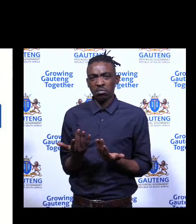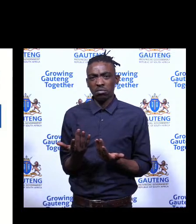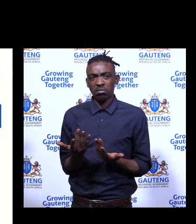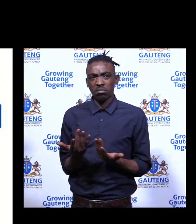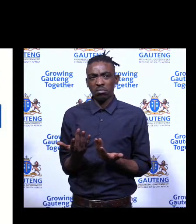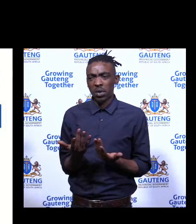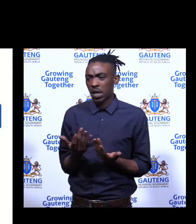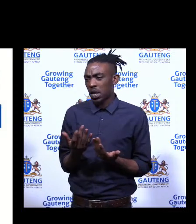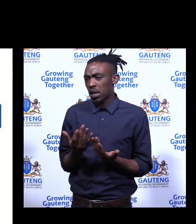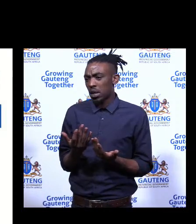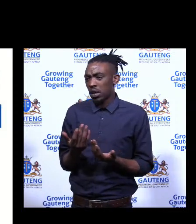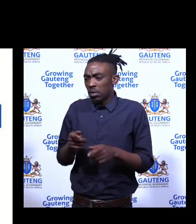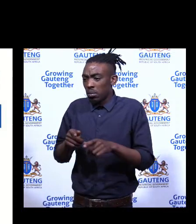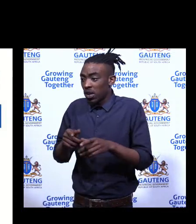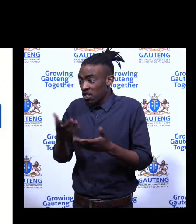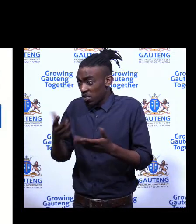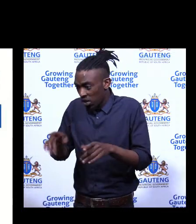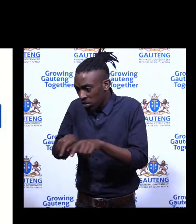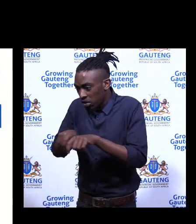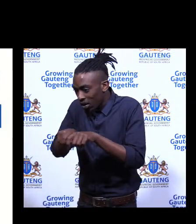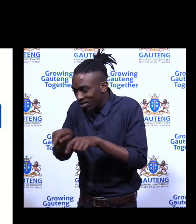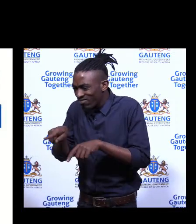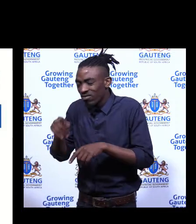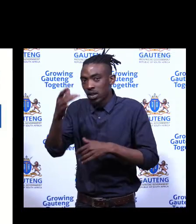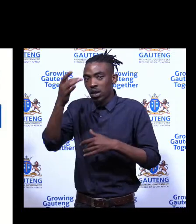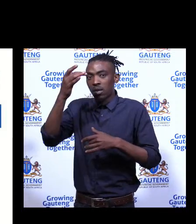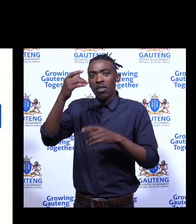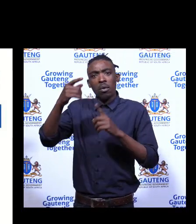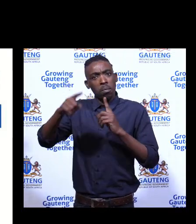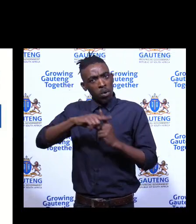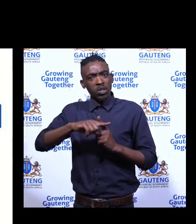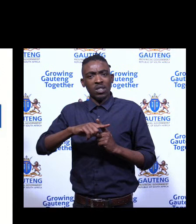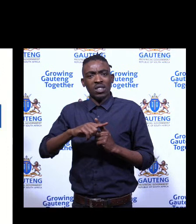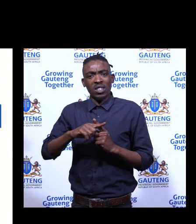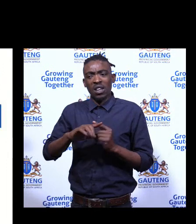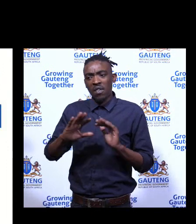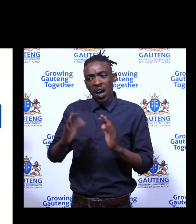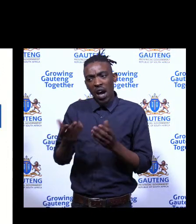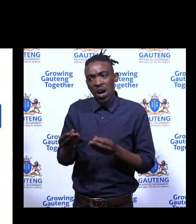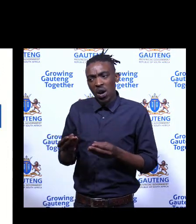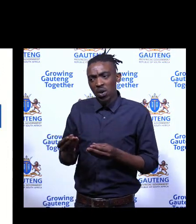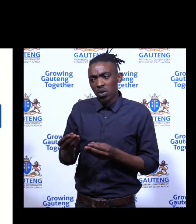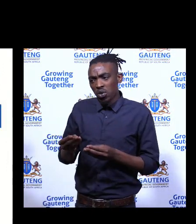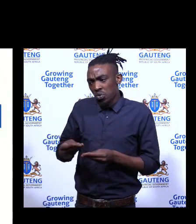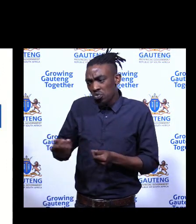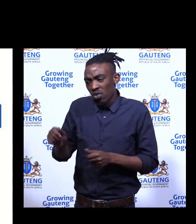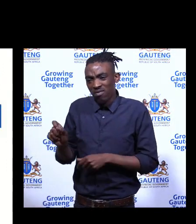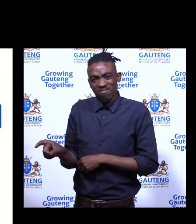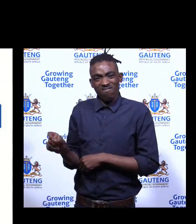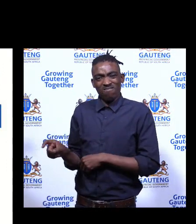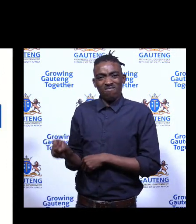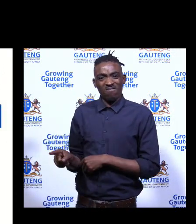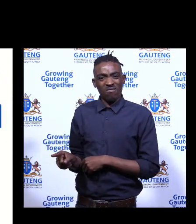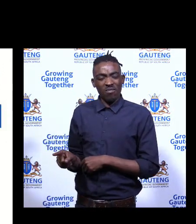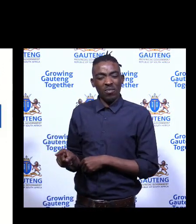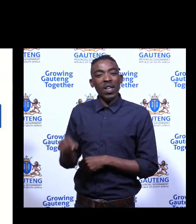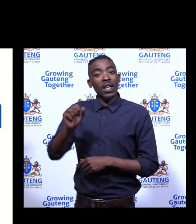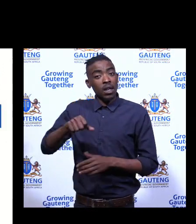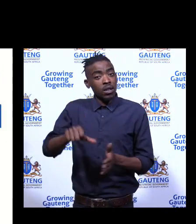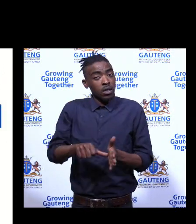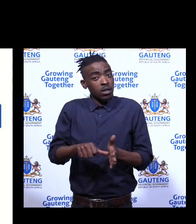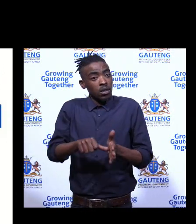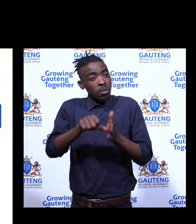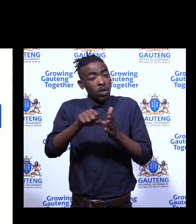back with a COVID test that is positive. It is important, of course, to understand